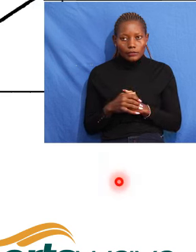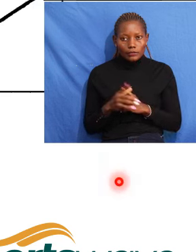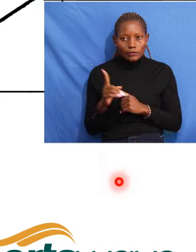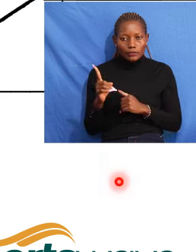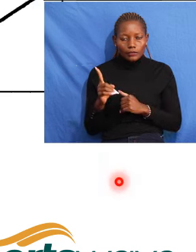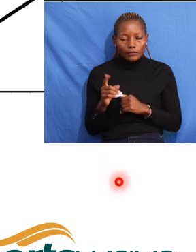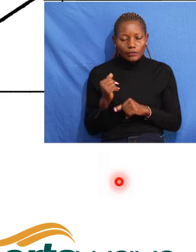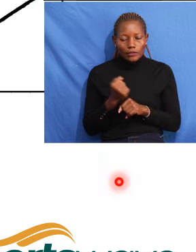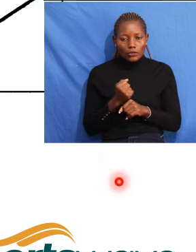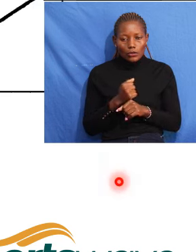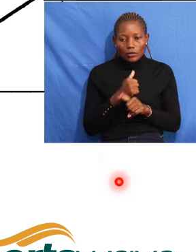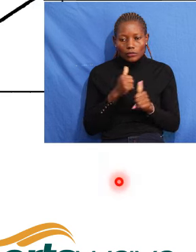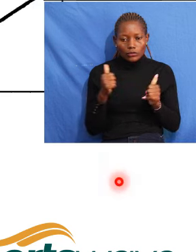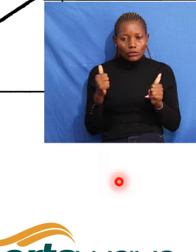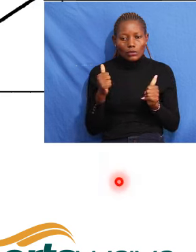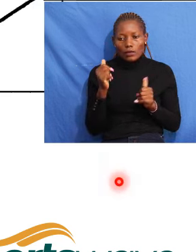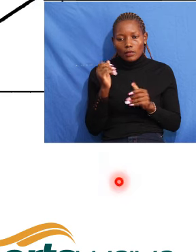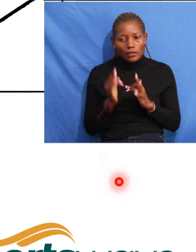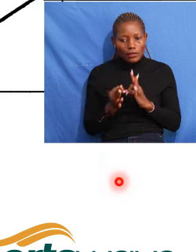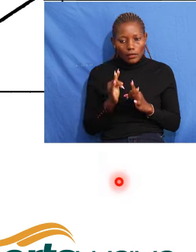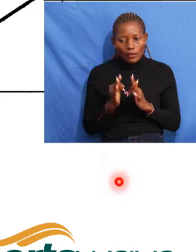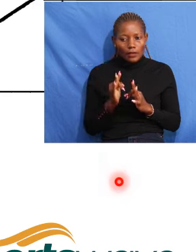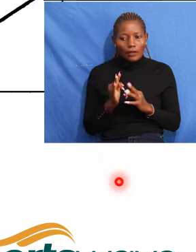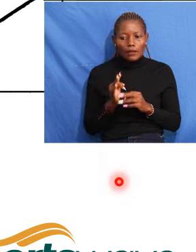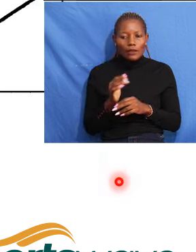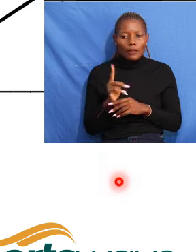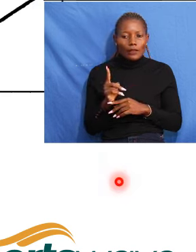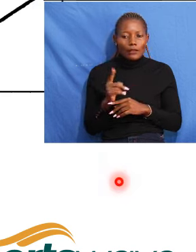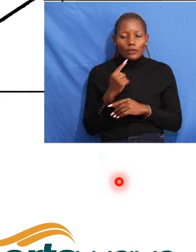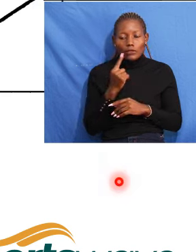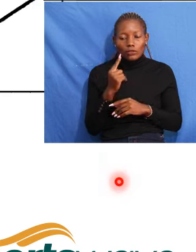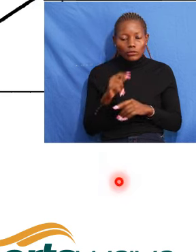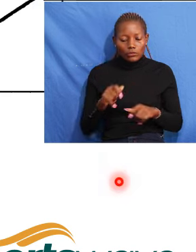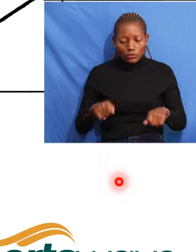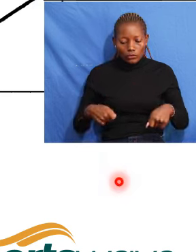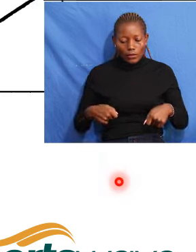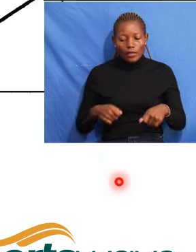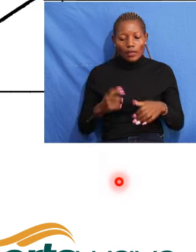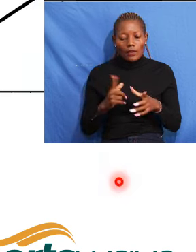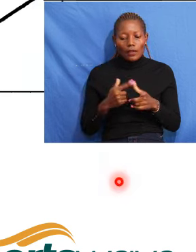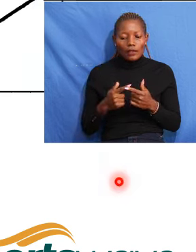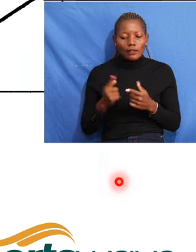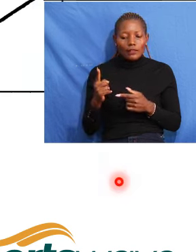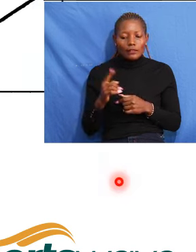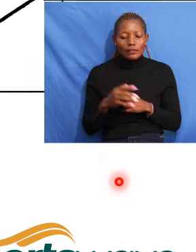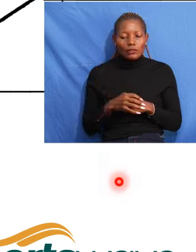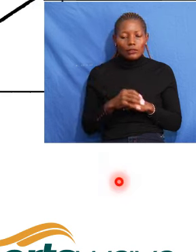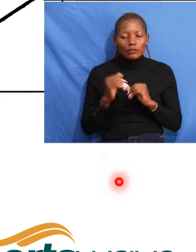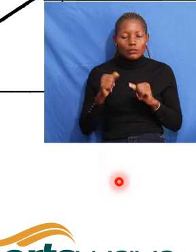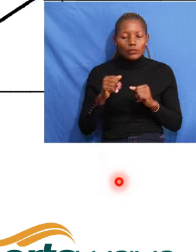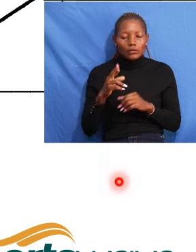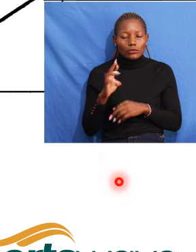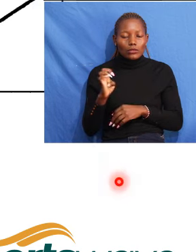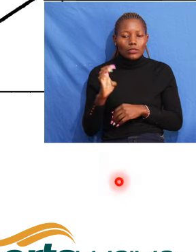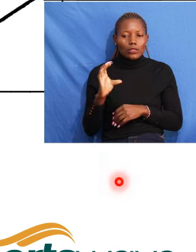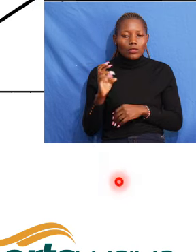very well. If subjects wear the compression garments, they recover